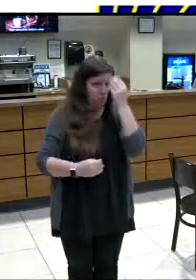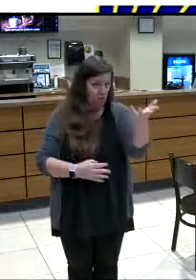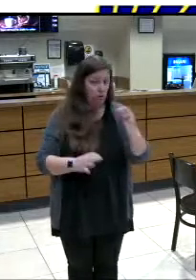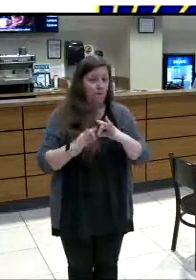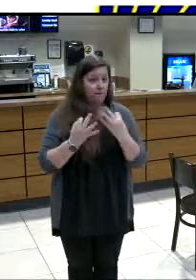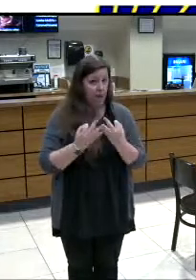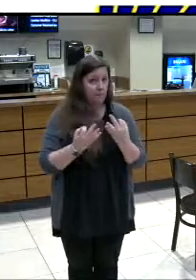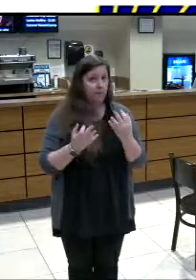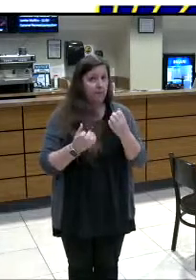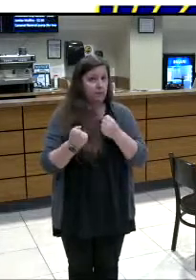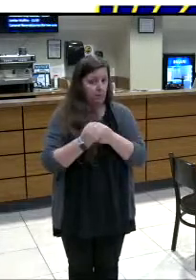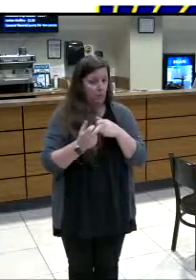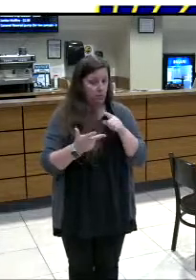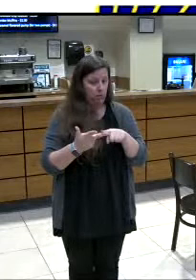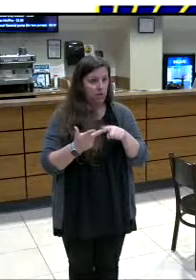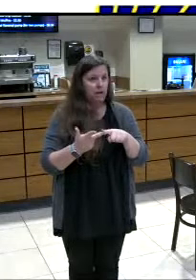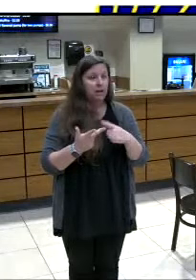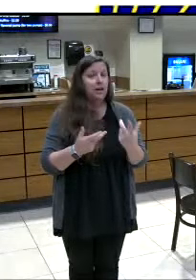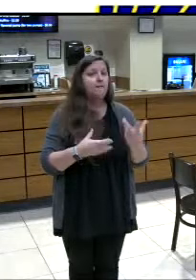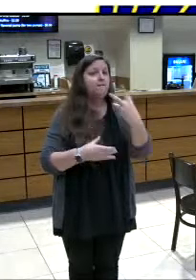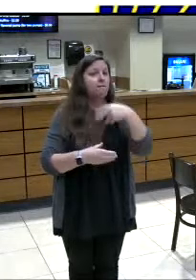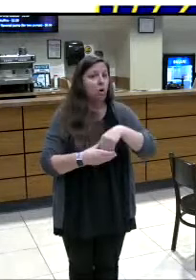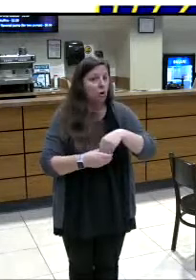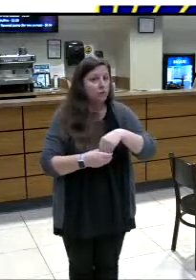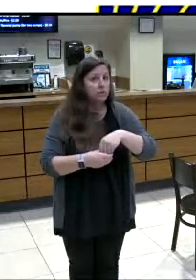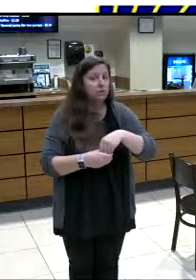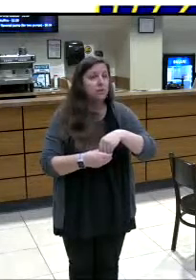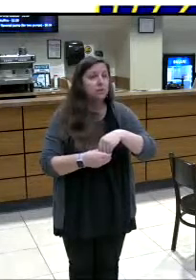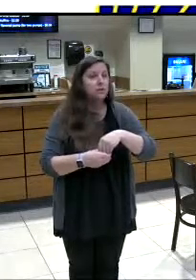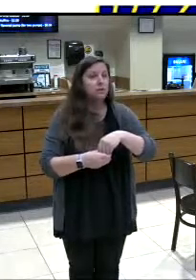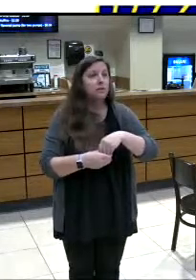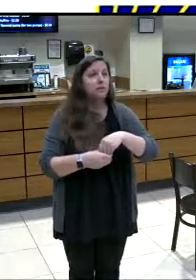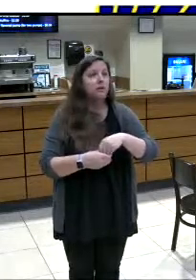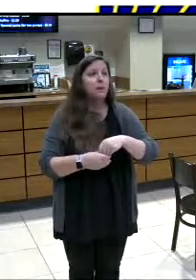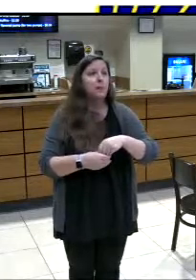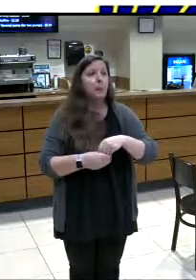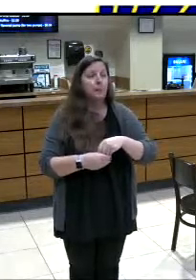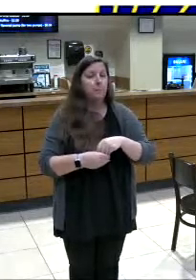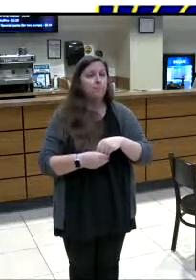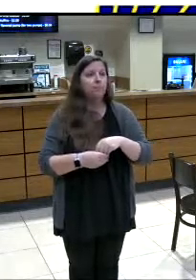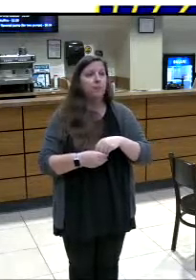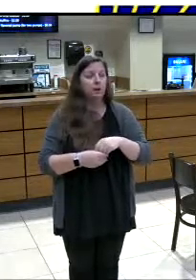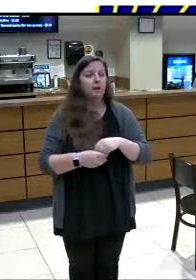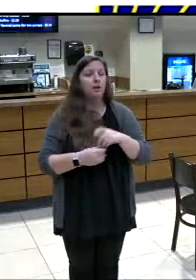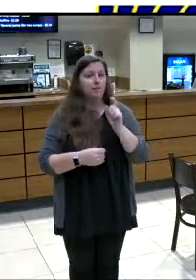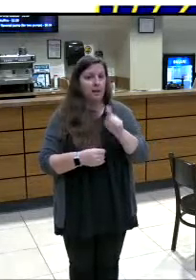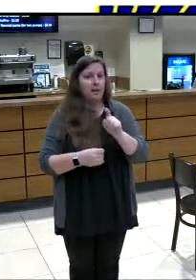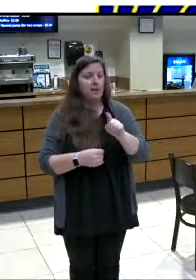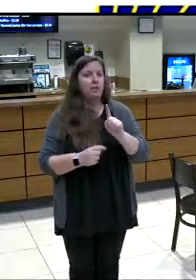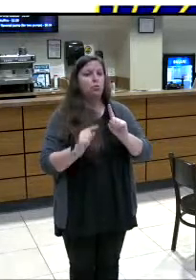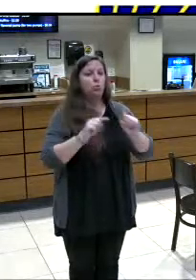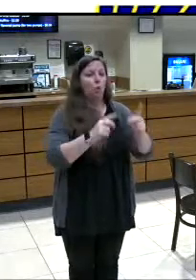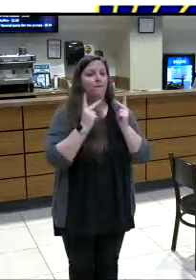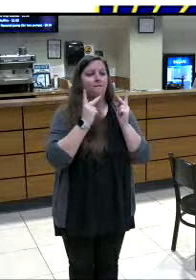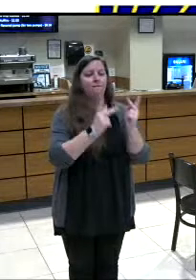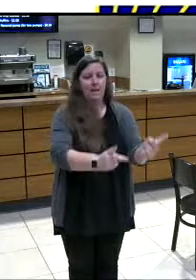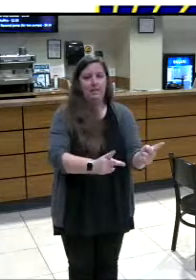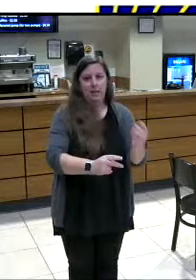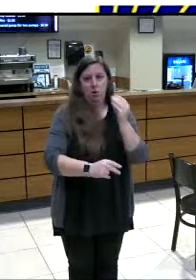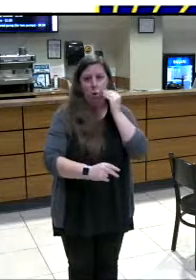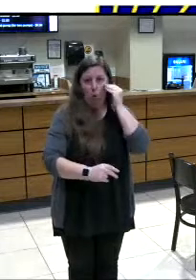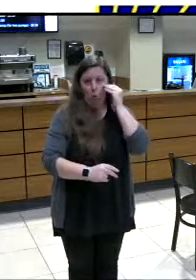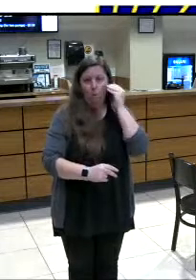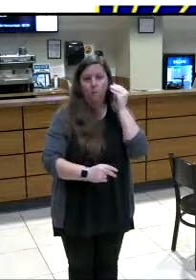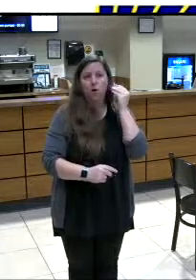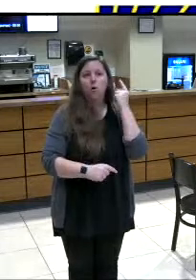support involves the need to conduct a home visit where there's been a breakdown